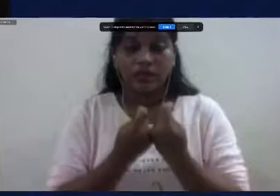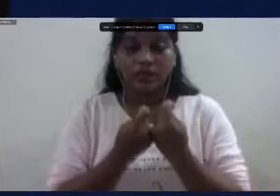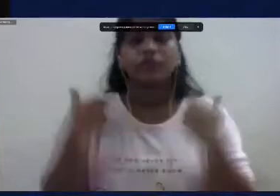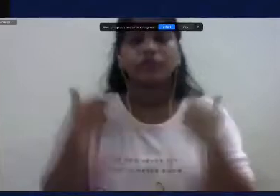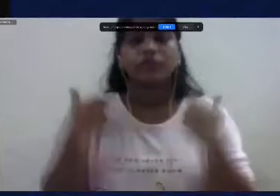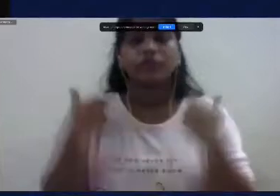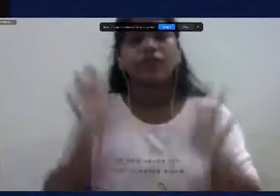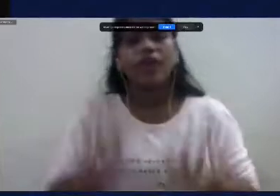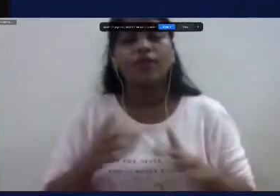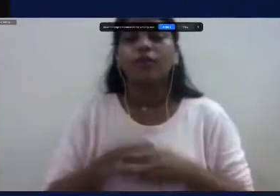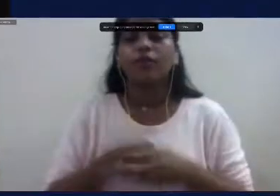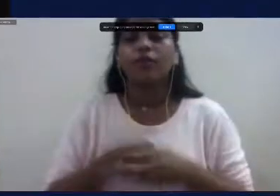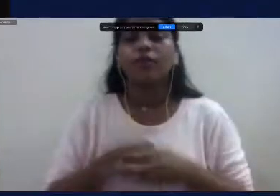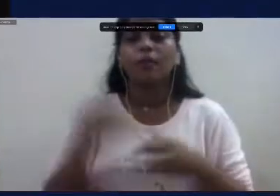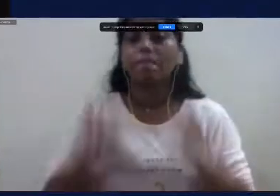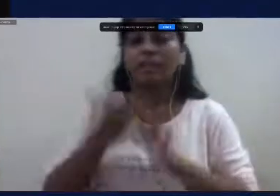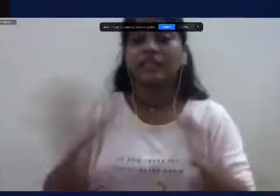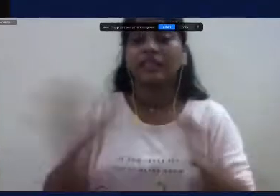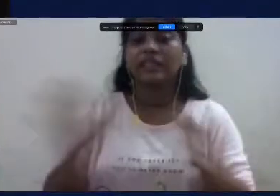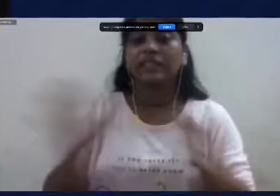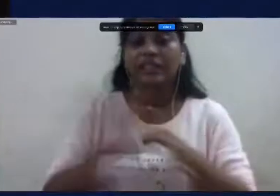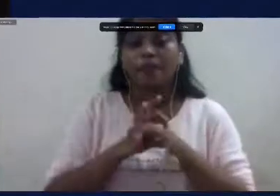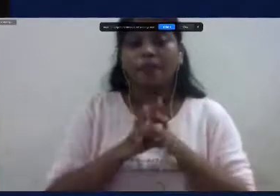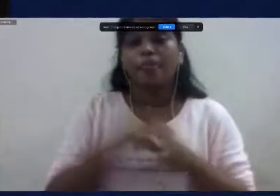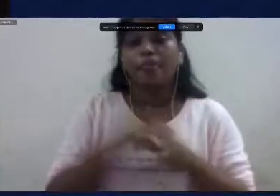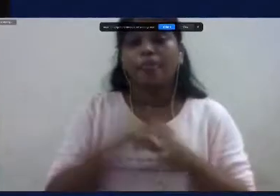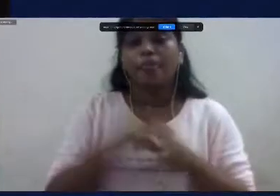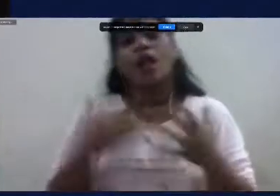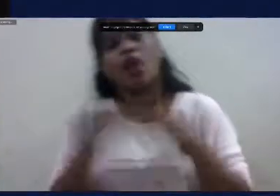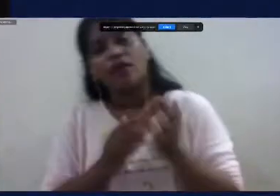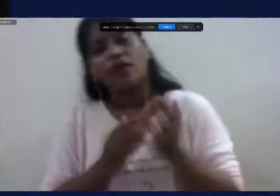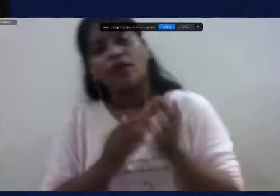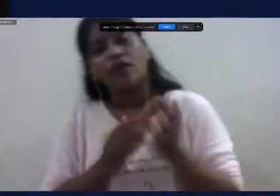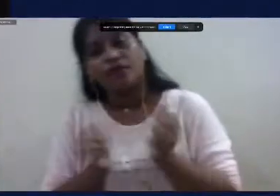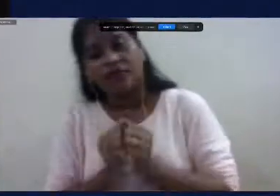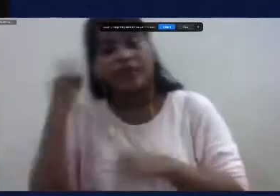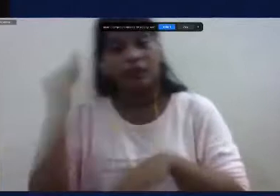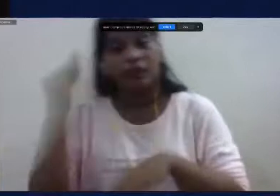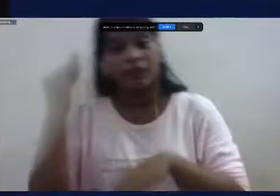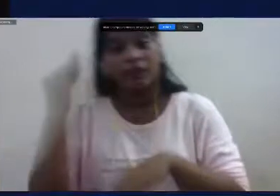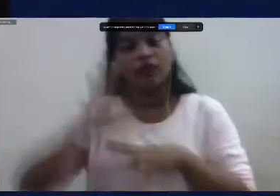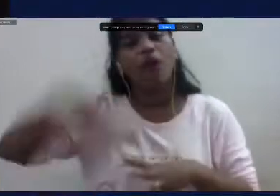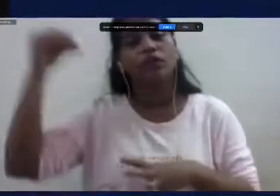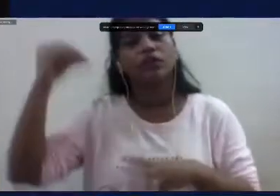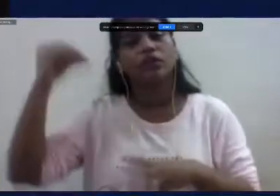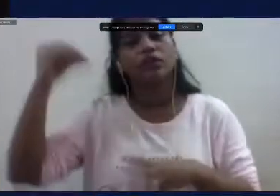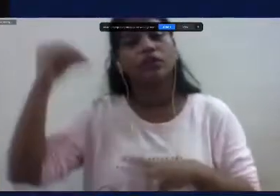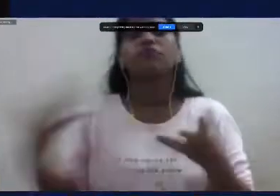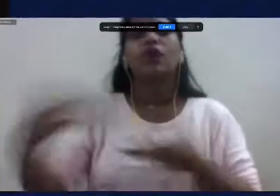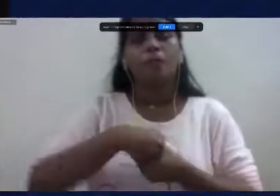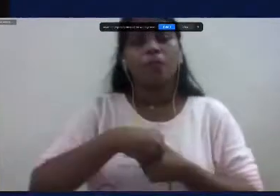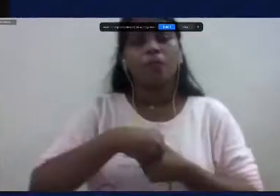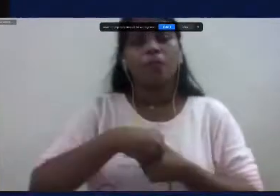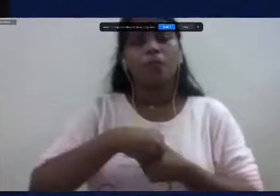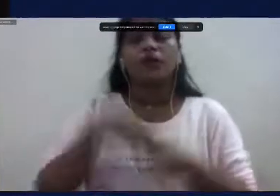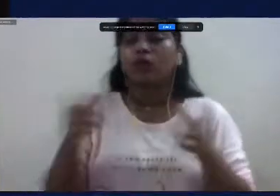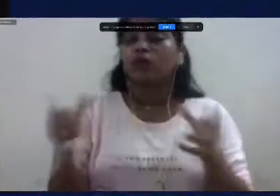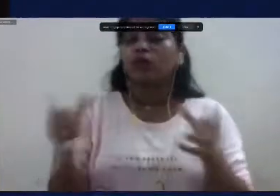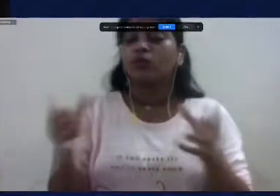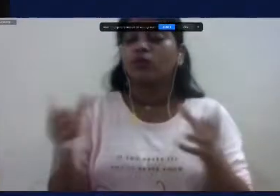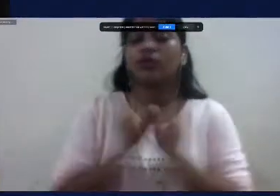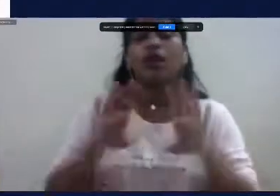have their own built-in experts, along with the expertise from outside, and kind of combine that to solve a